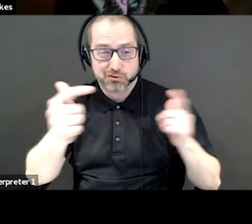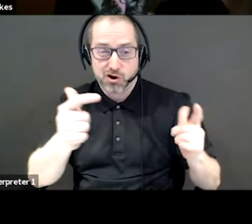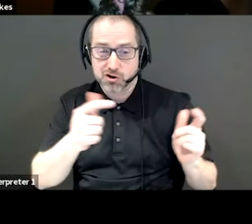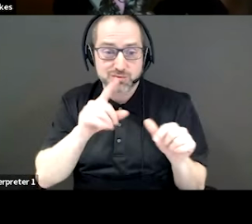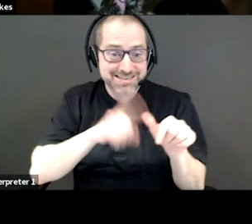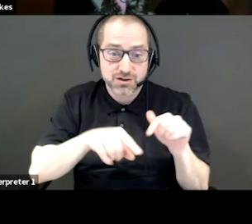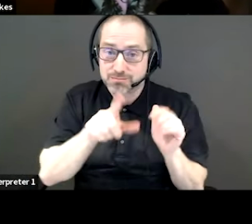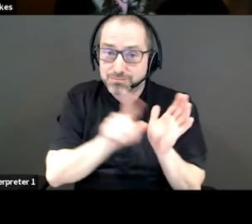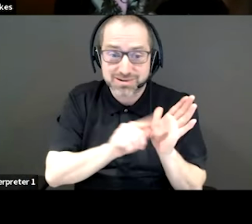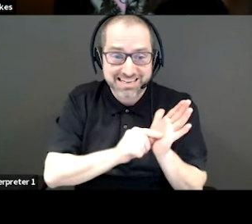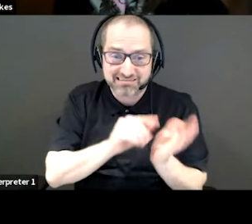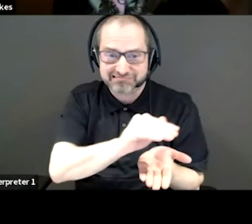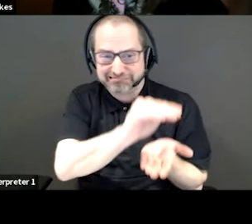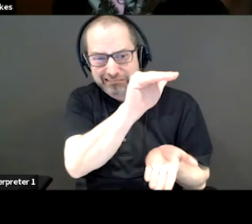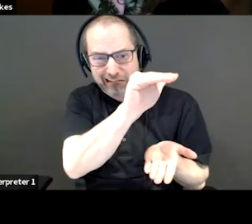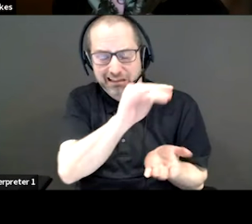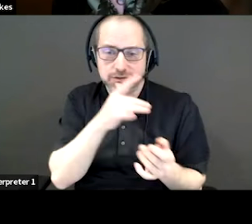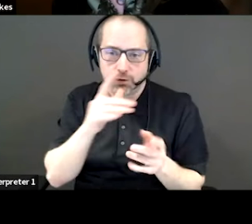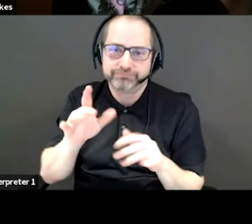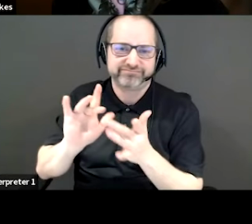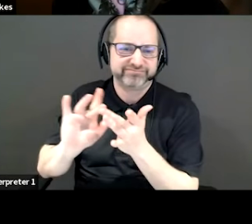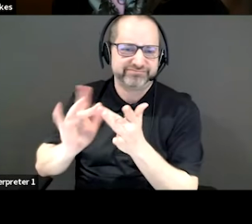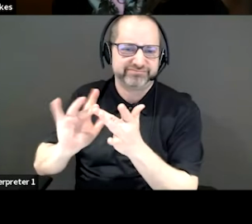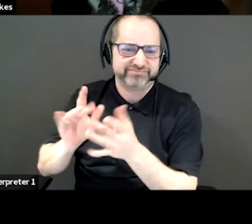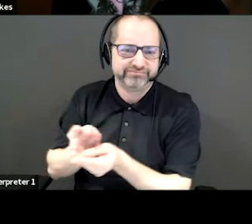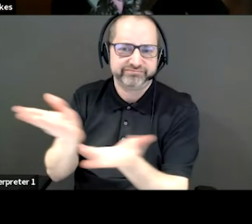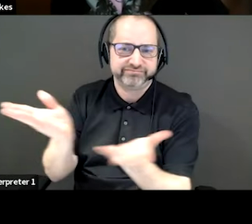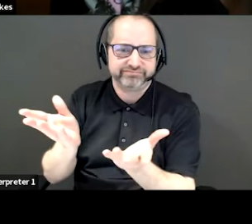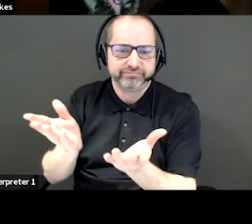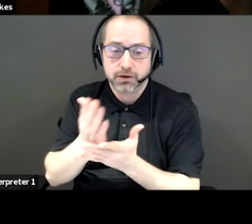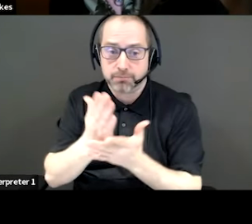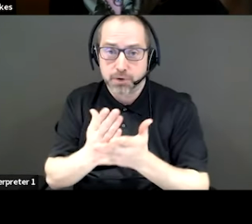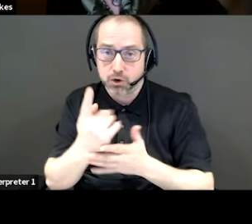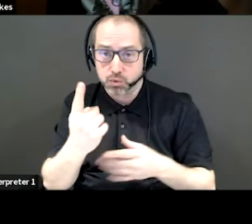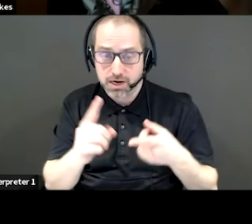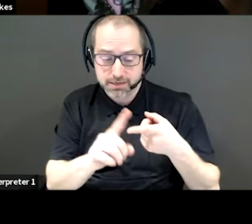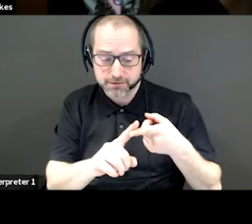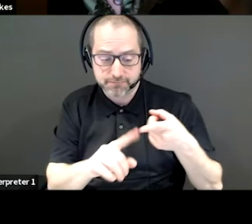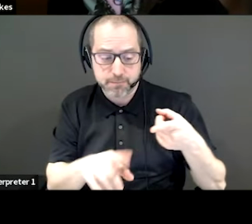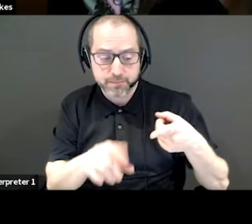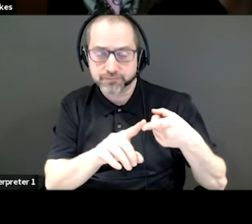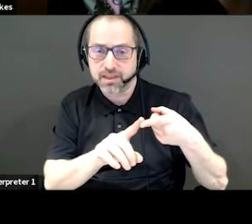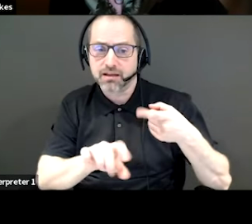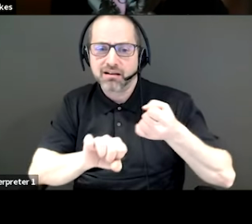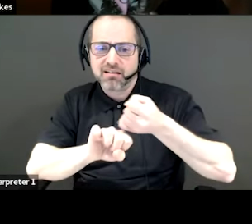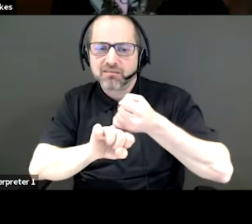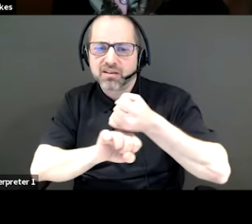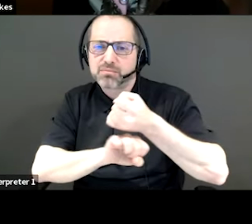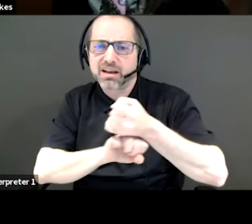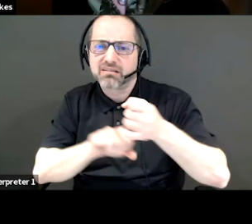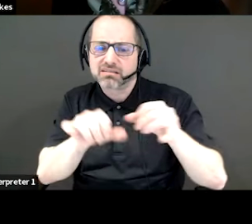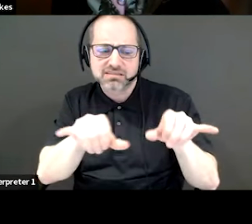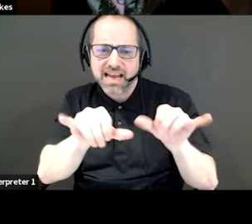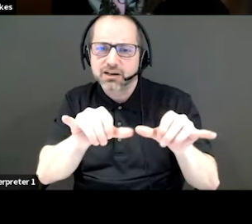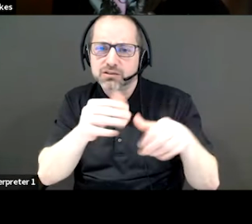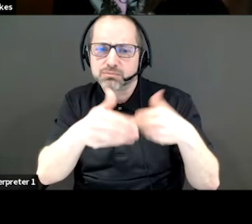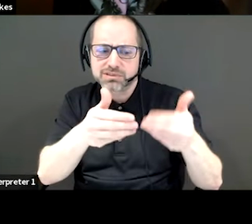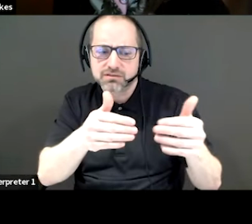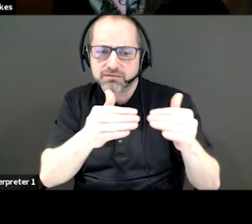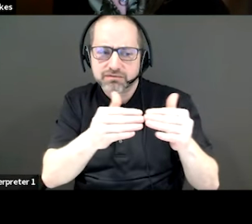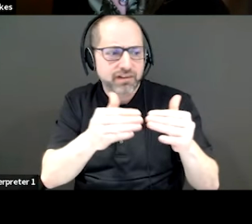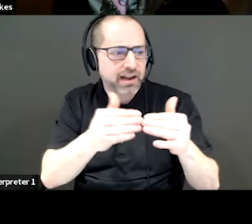sections. So part one introduces fundamental standards of procedural fairness, trauma-informed